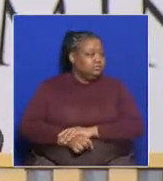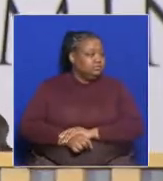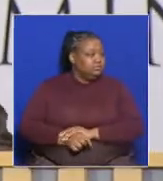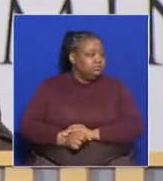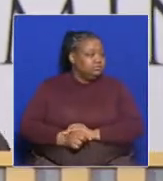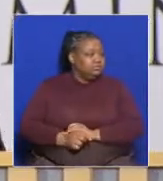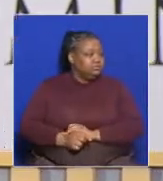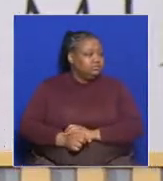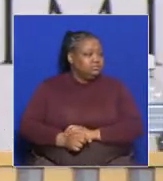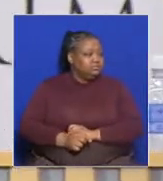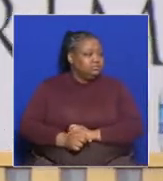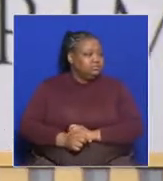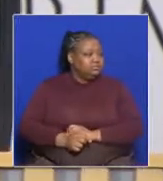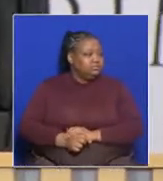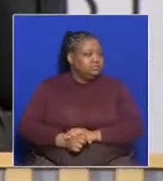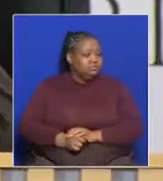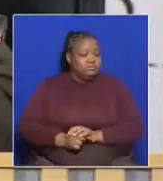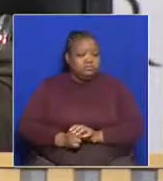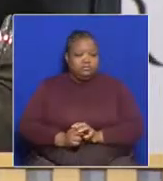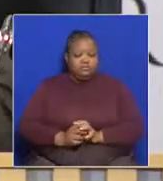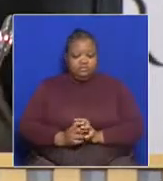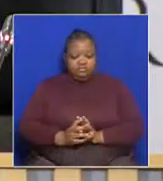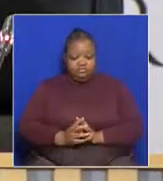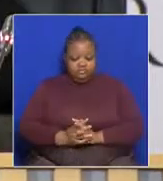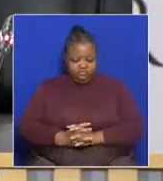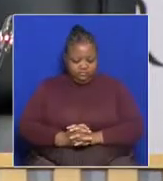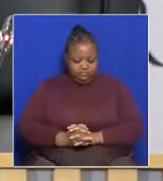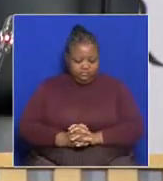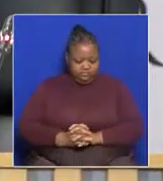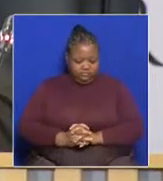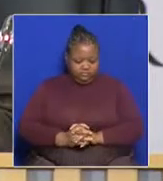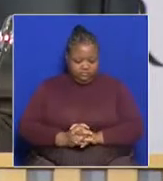Sorry. I can't see the fact. 658.